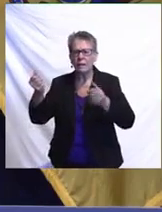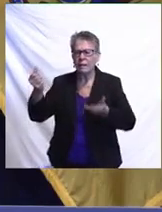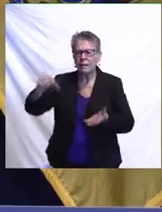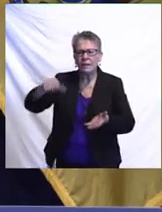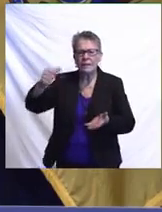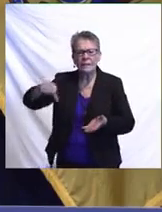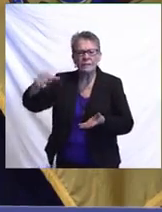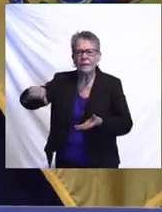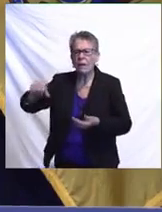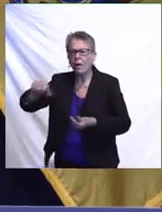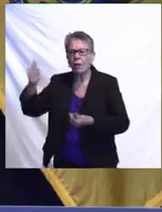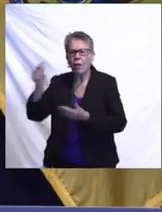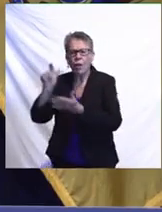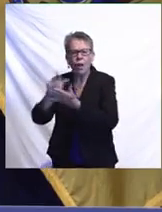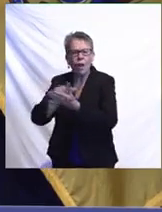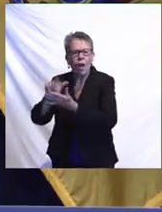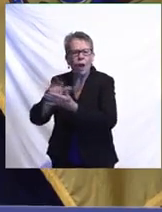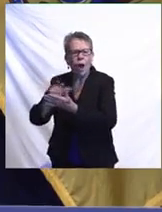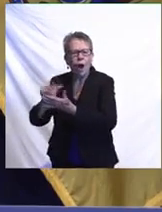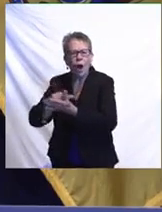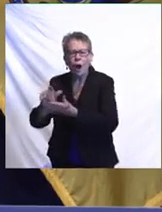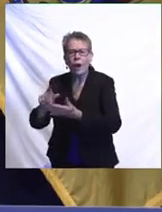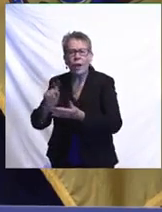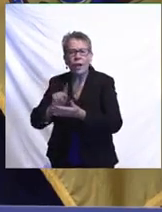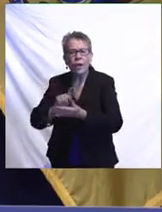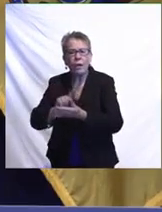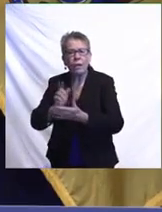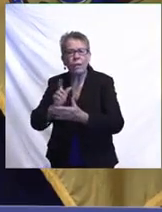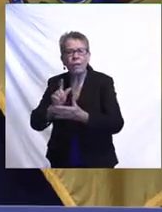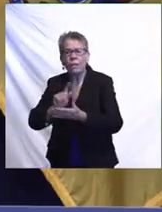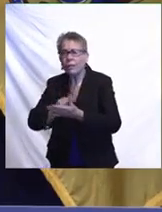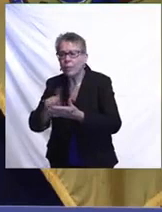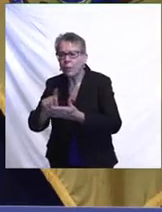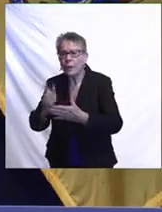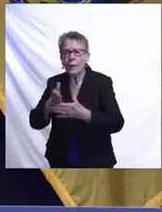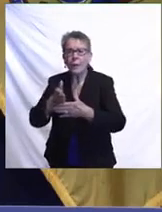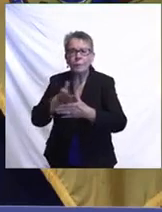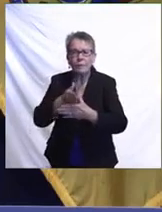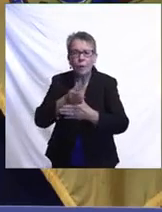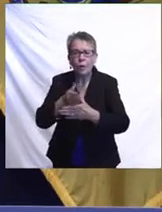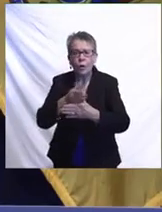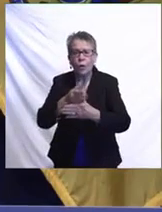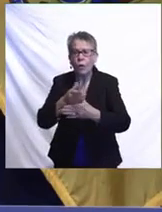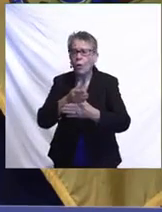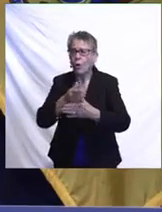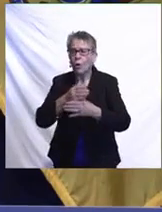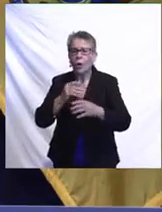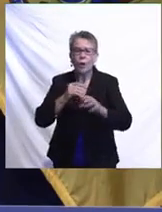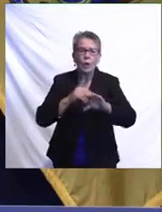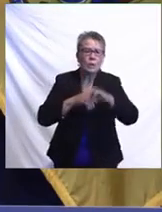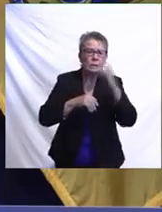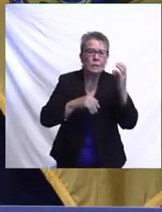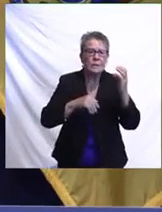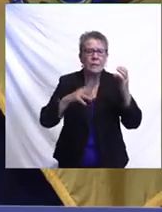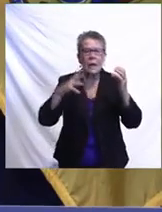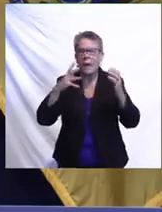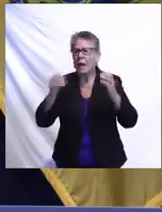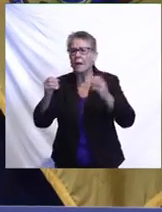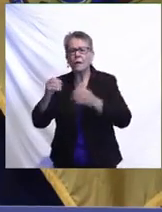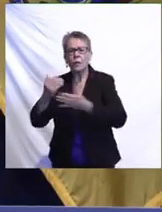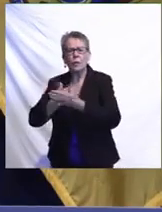I don't know how to respond to that second one, other than we think it's money that will be well spent, going to great uses, including helping